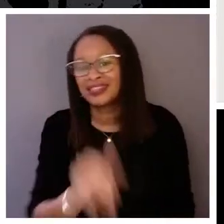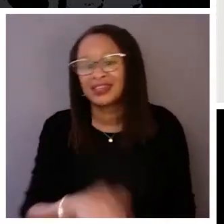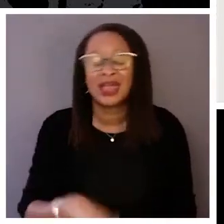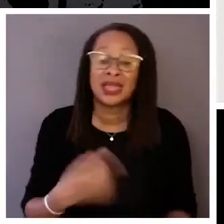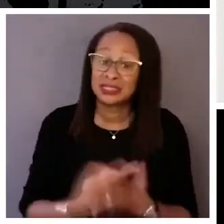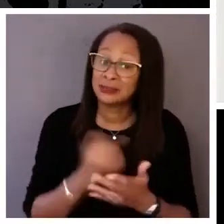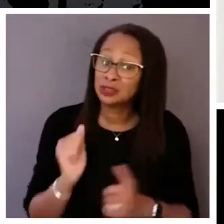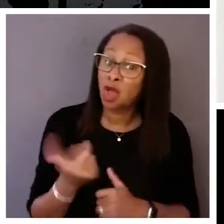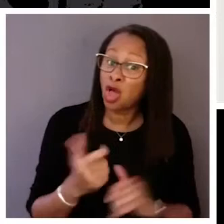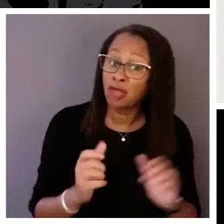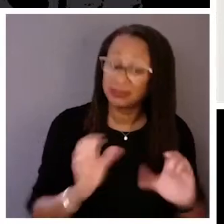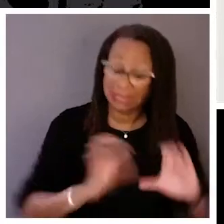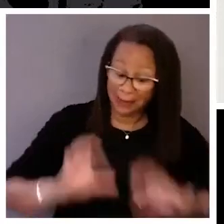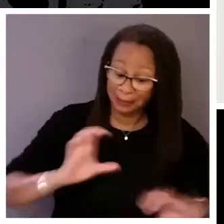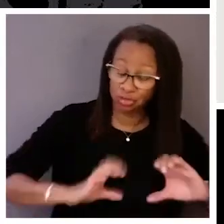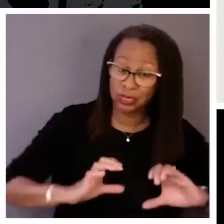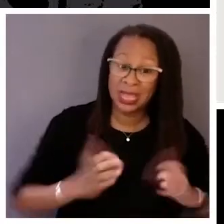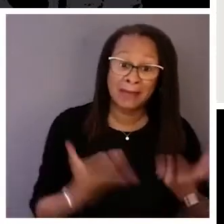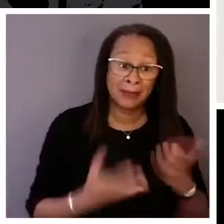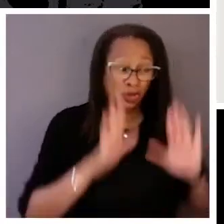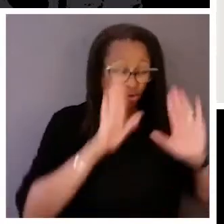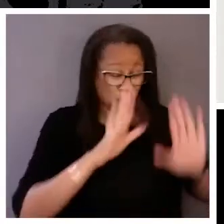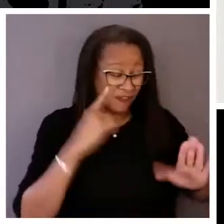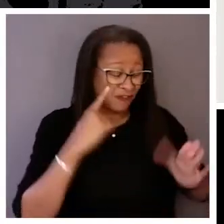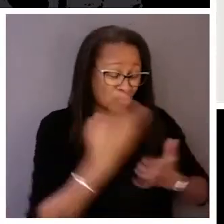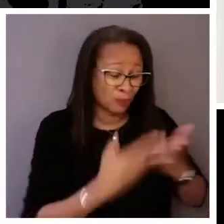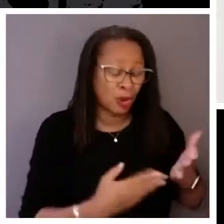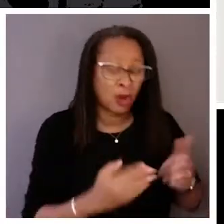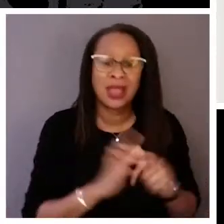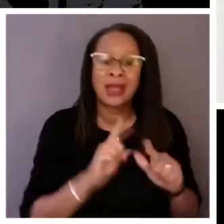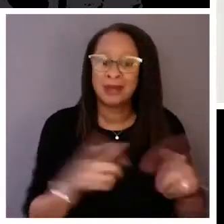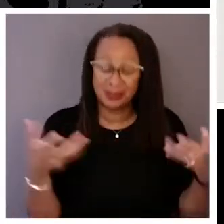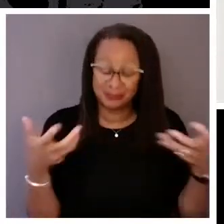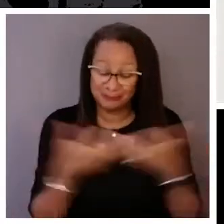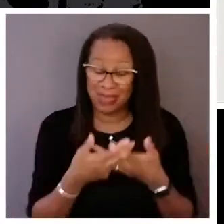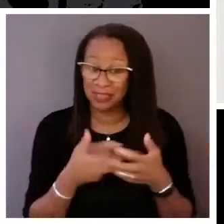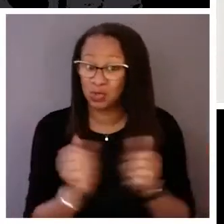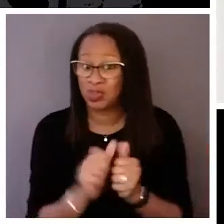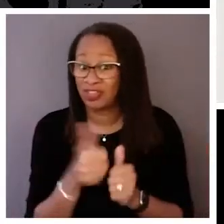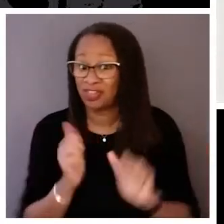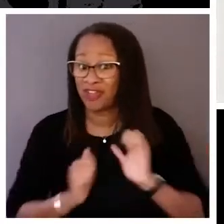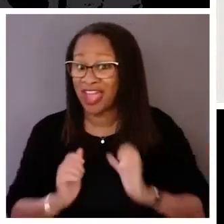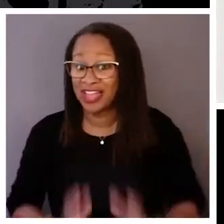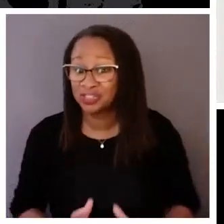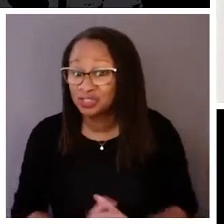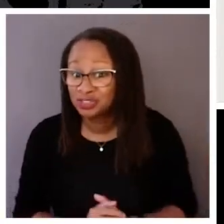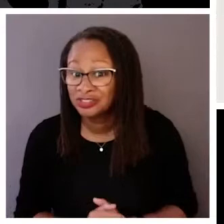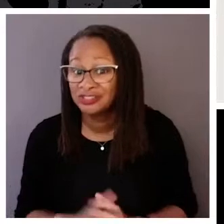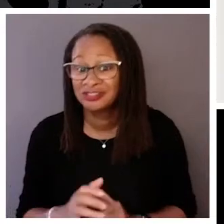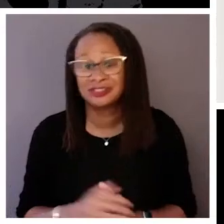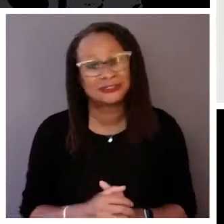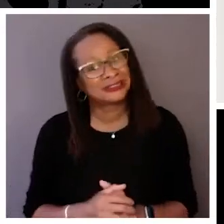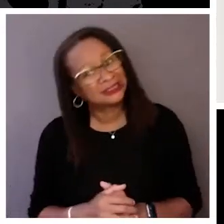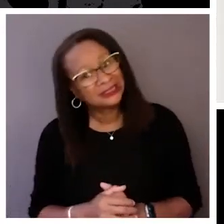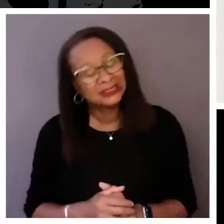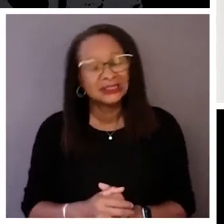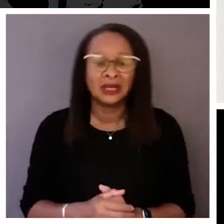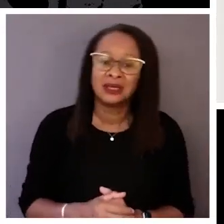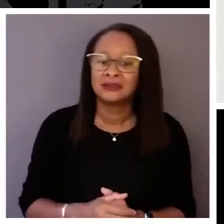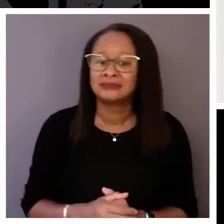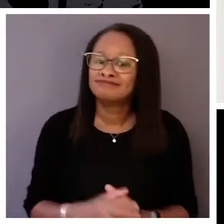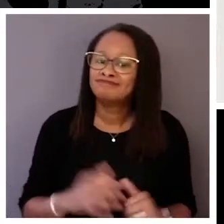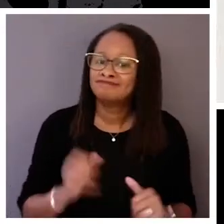it's all chemistry. You may be great for this part, but the chemistry is, you're not seeing it with the other